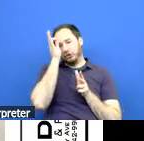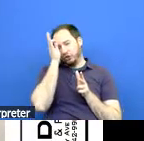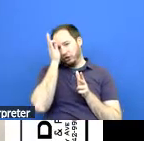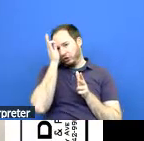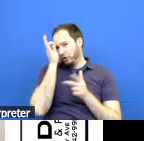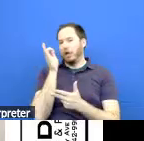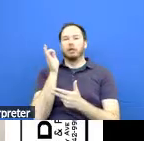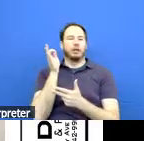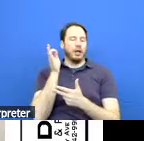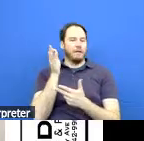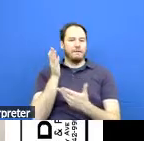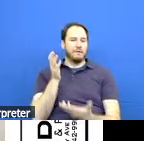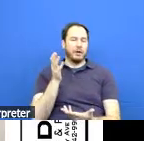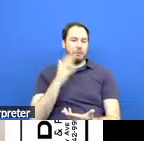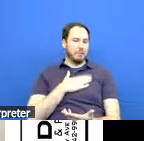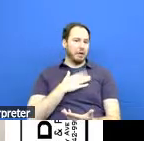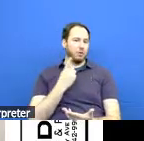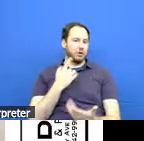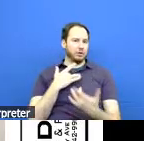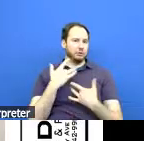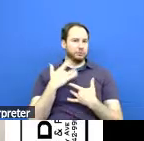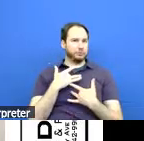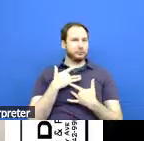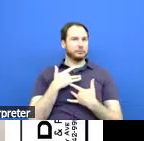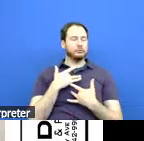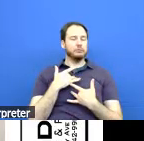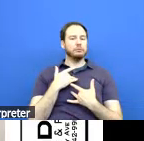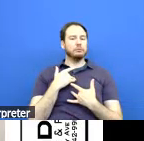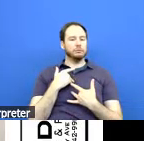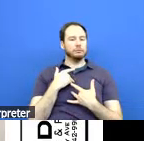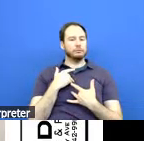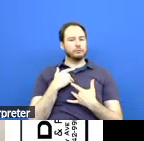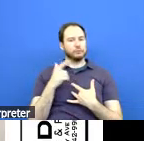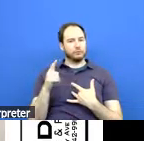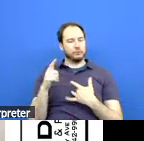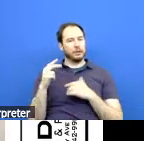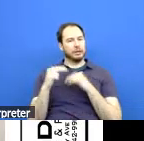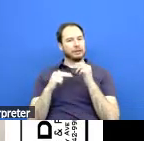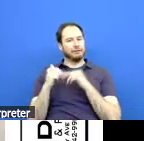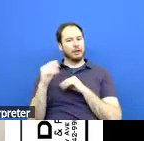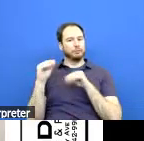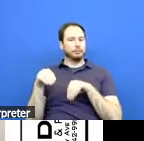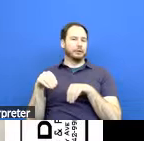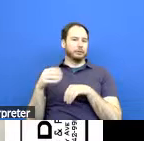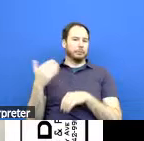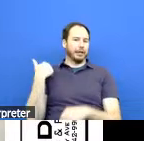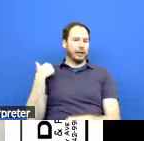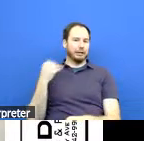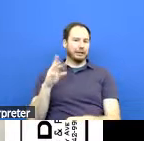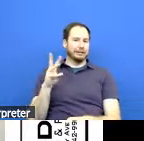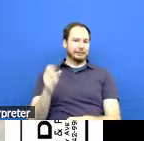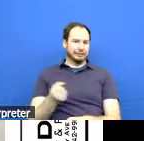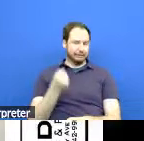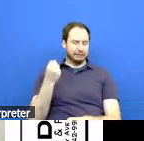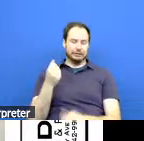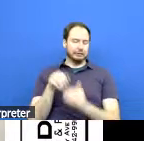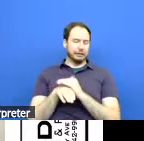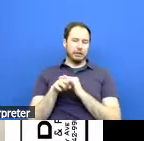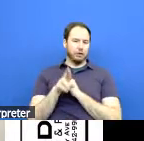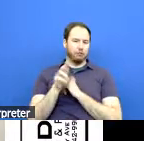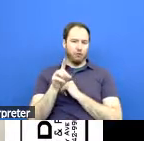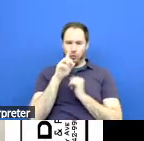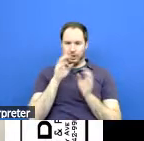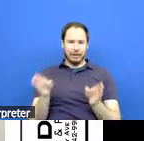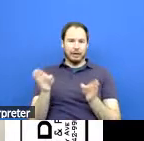there. So my concern, obviously, that development was put in the 60s and the access road is